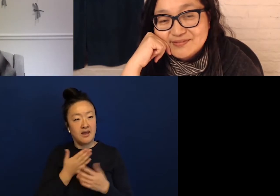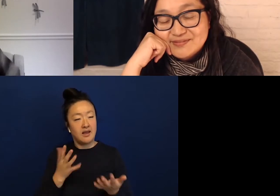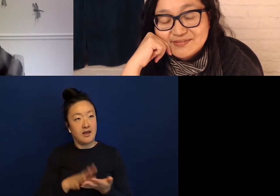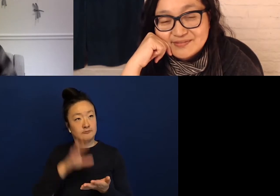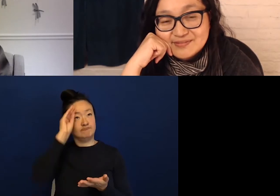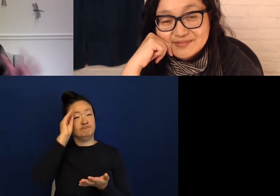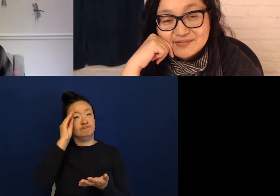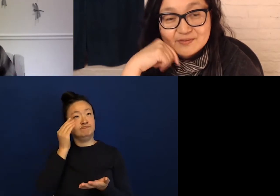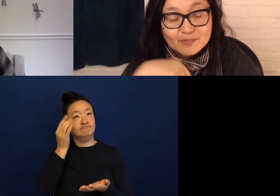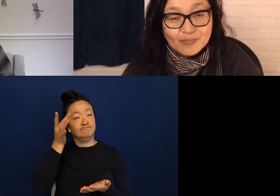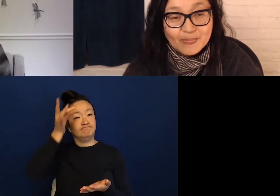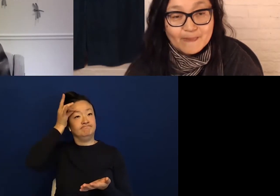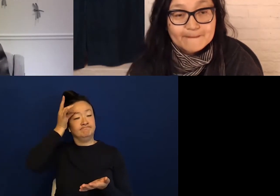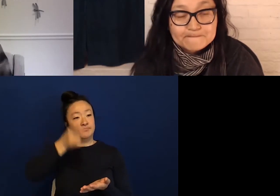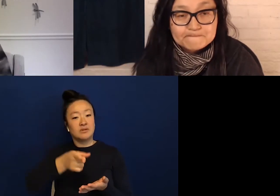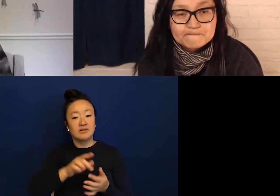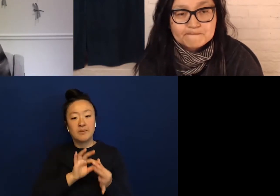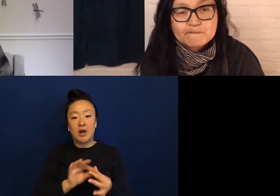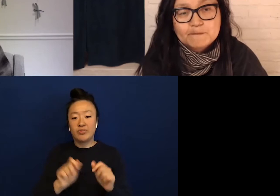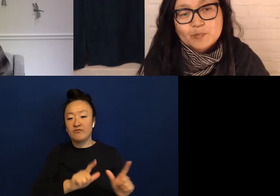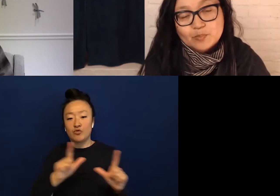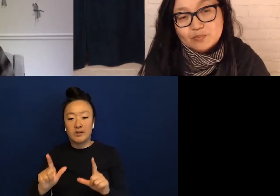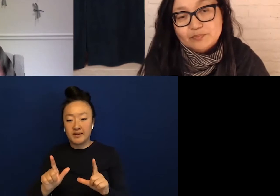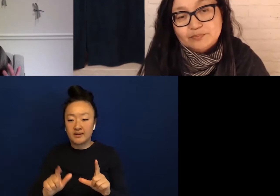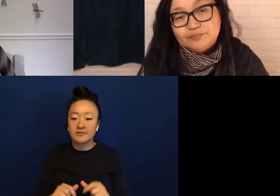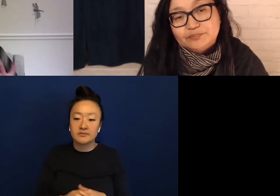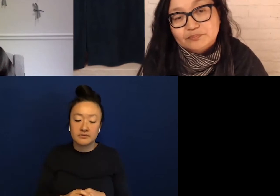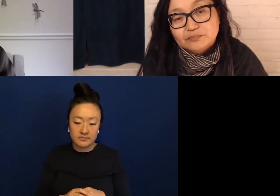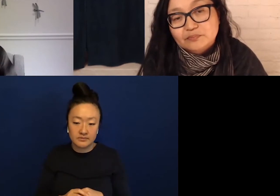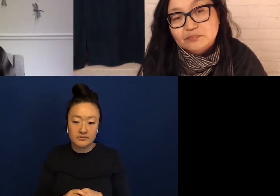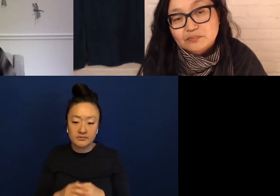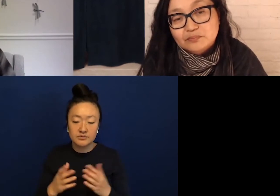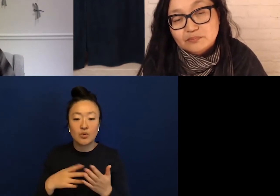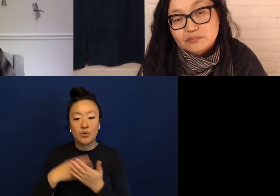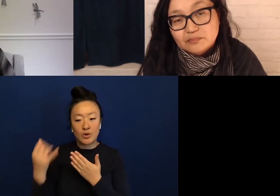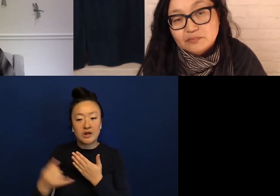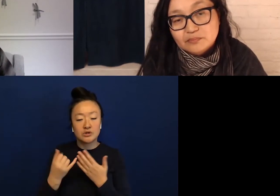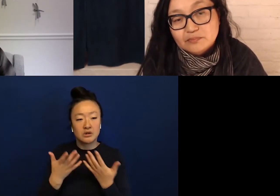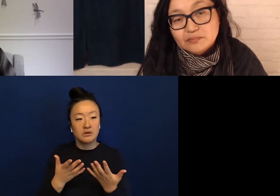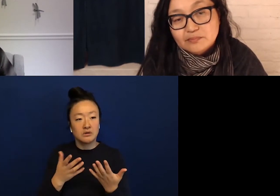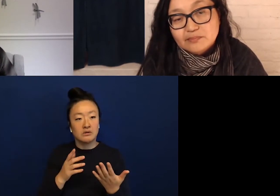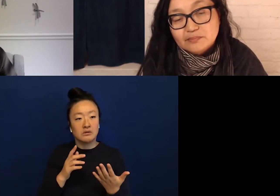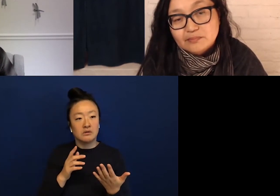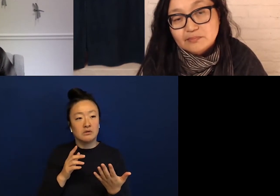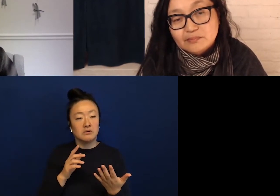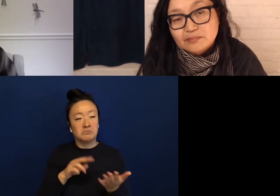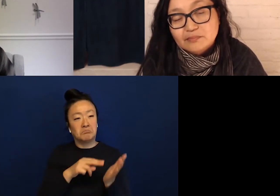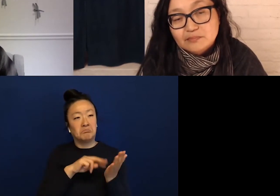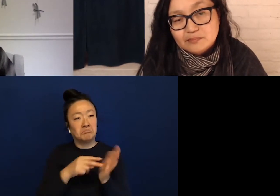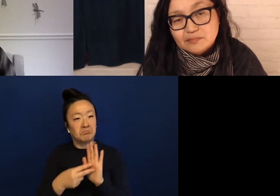is it's about the framing of it. So I mean, having a project kind of connotes freedom,